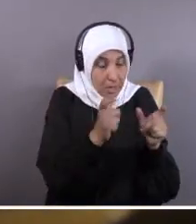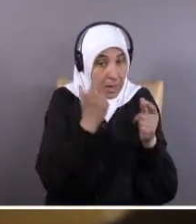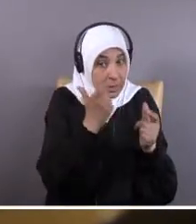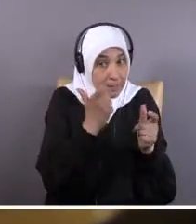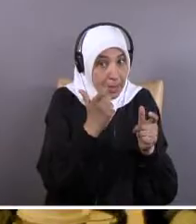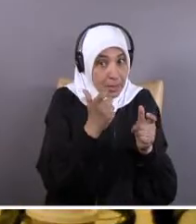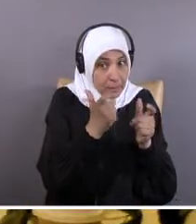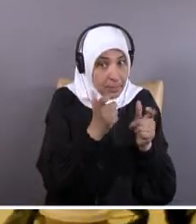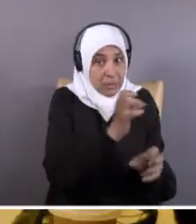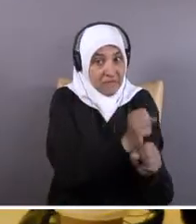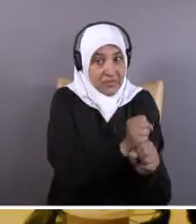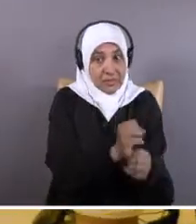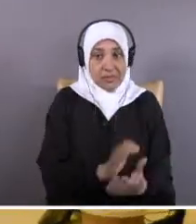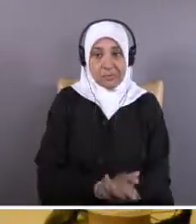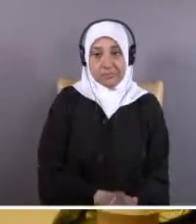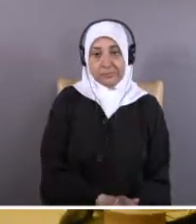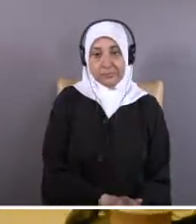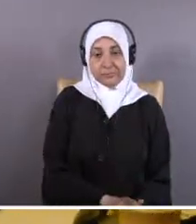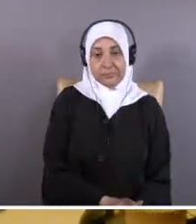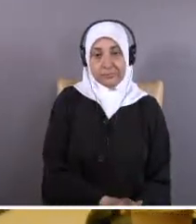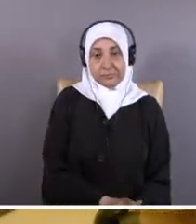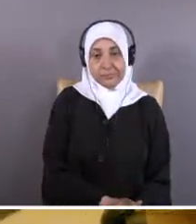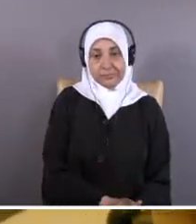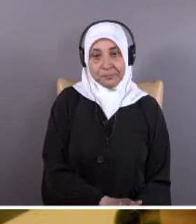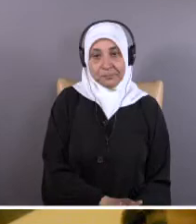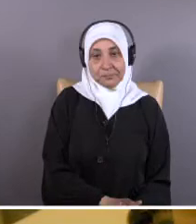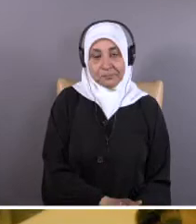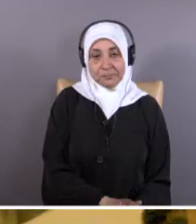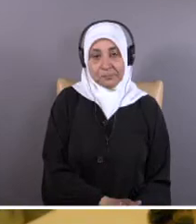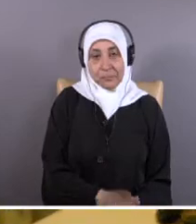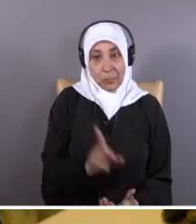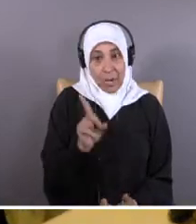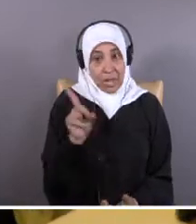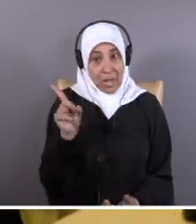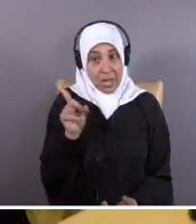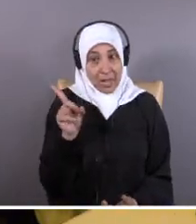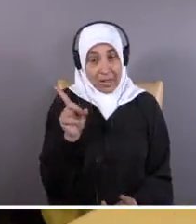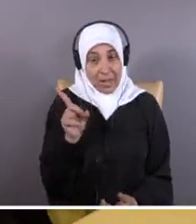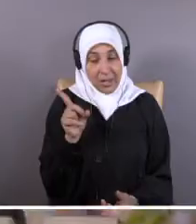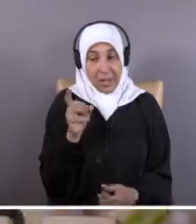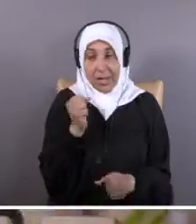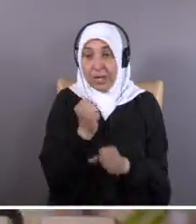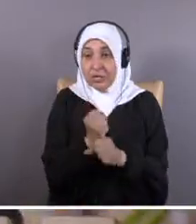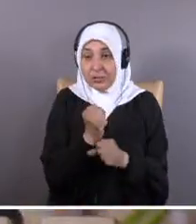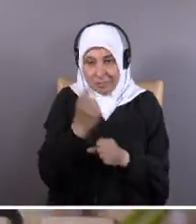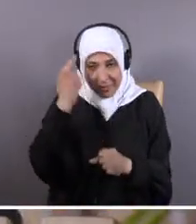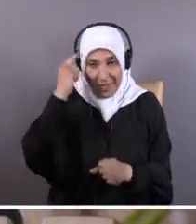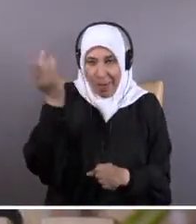She is a midwife. She is retired.